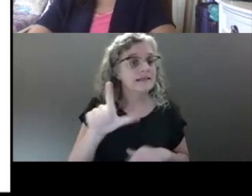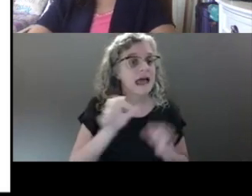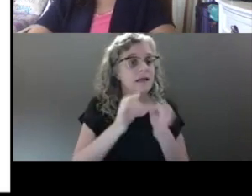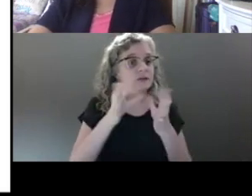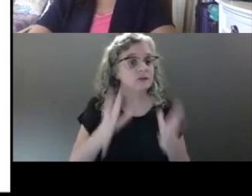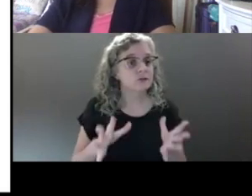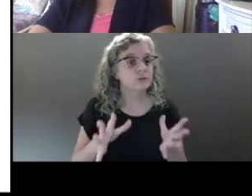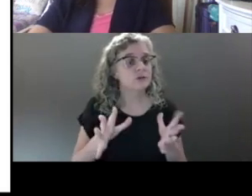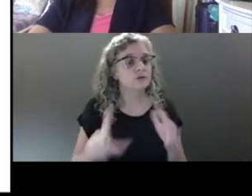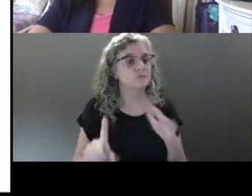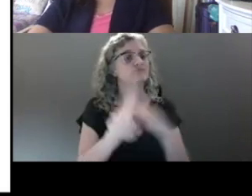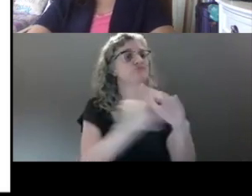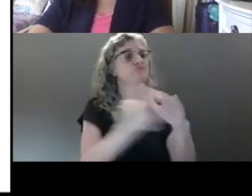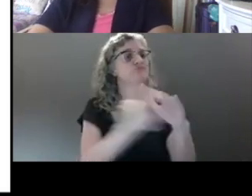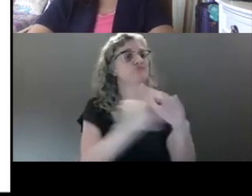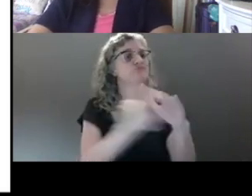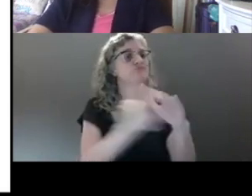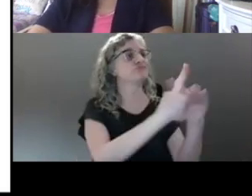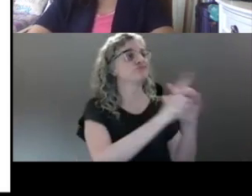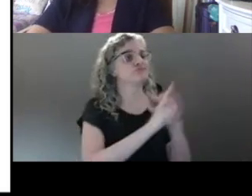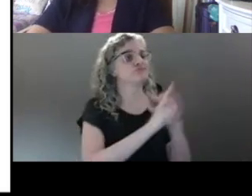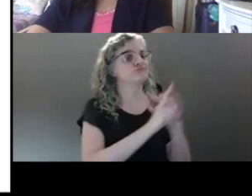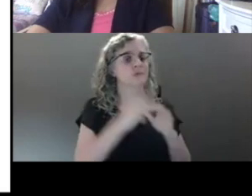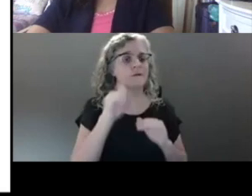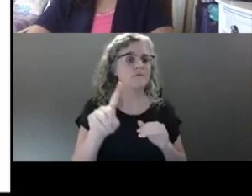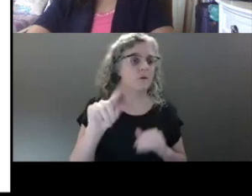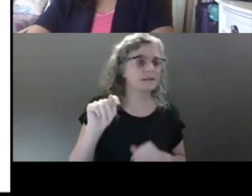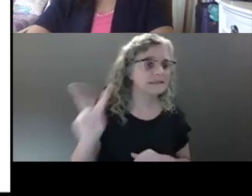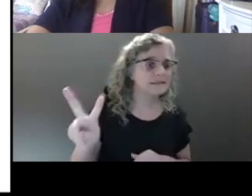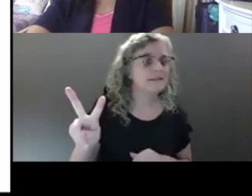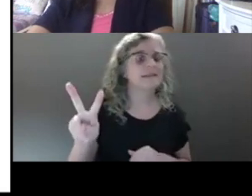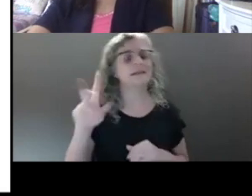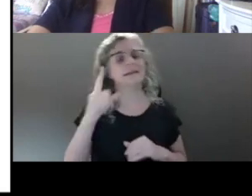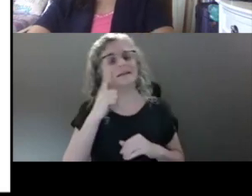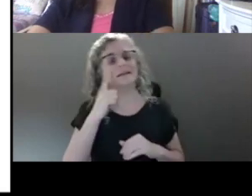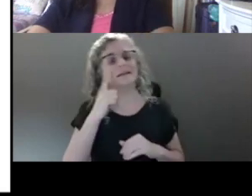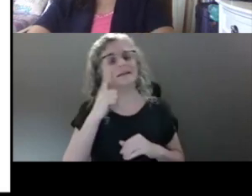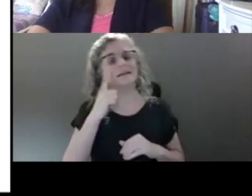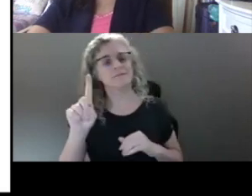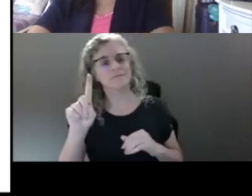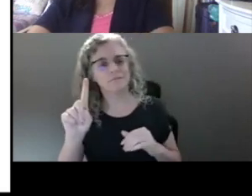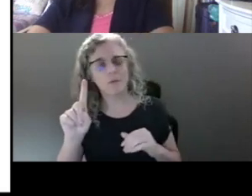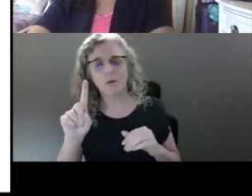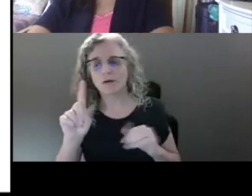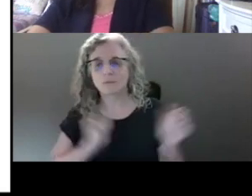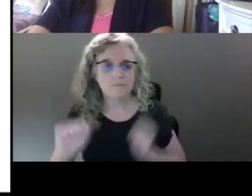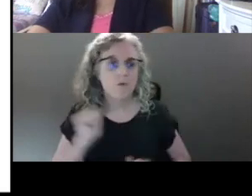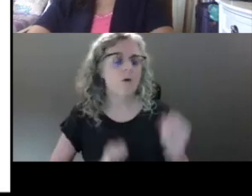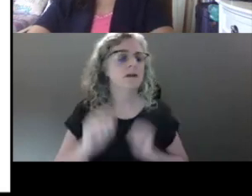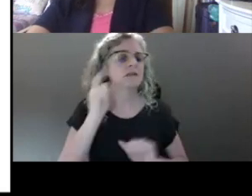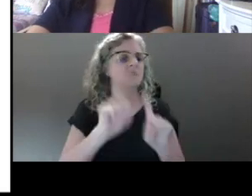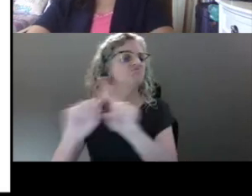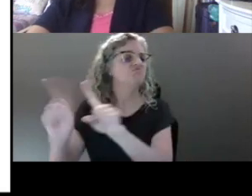TV shows and films. And then sidewalks, as I'm sure some of you